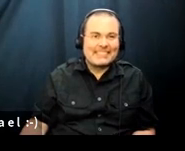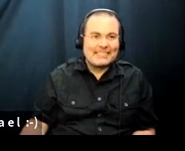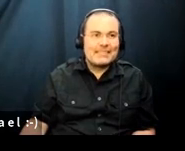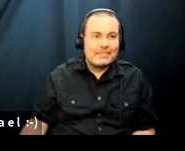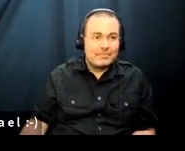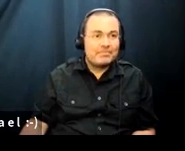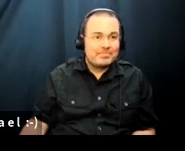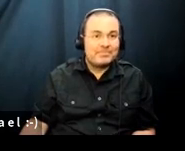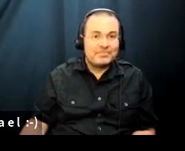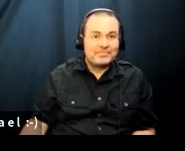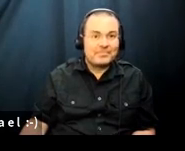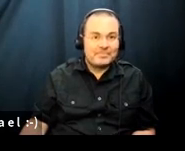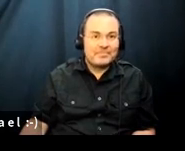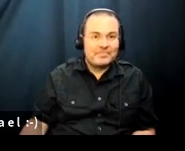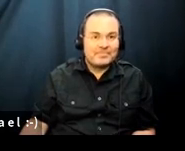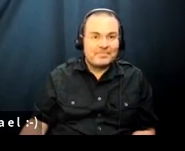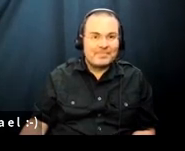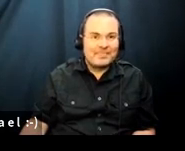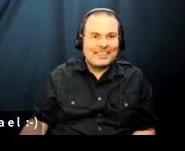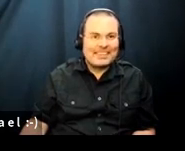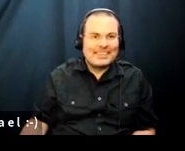That's great.